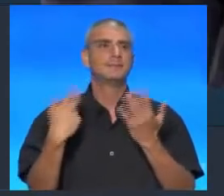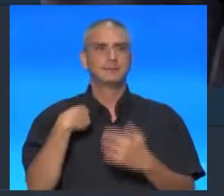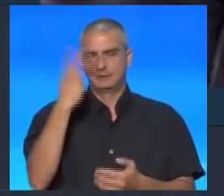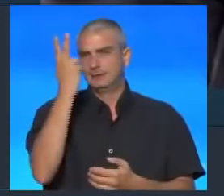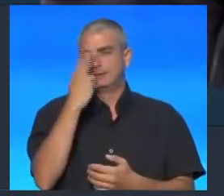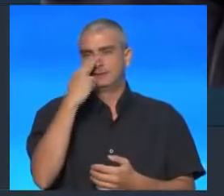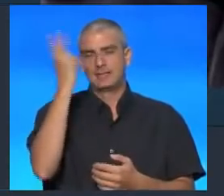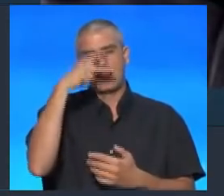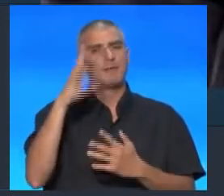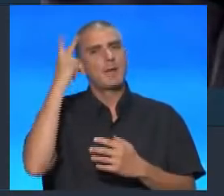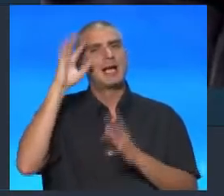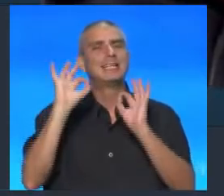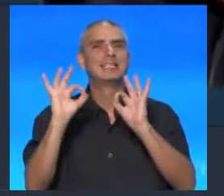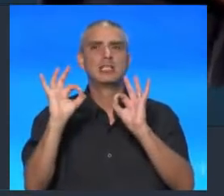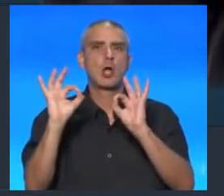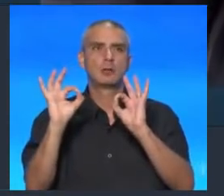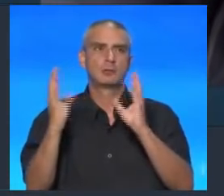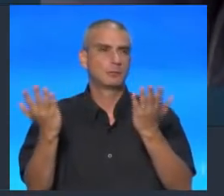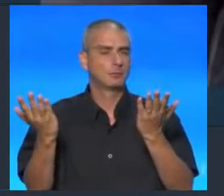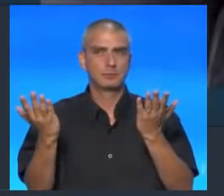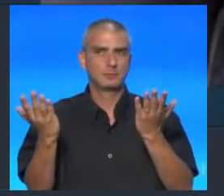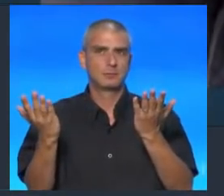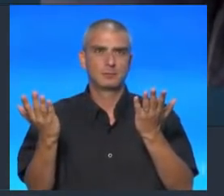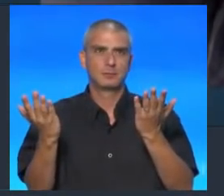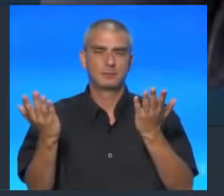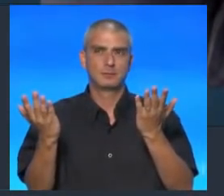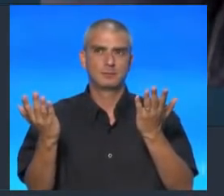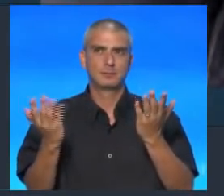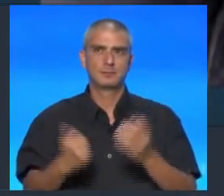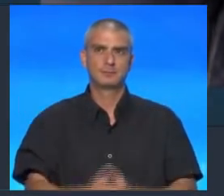I've been trying to understand it, to make sense of it. And